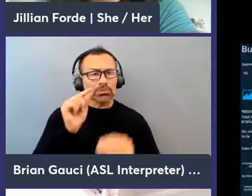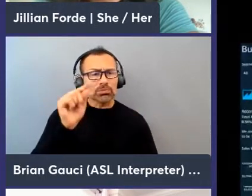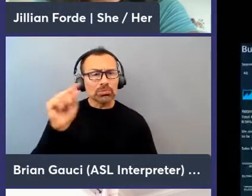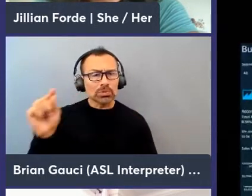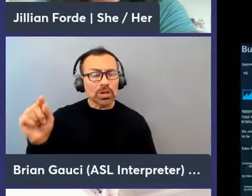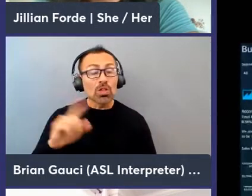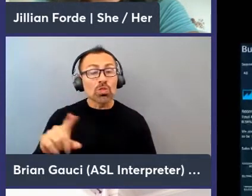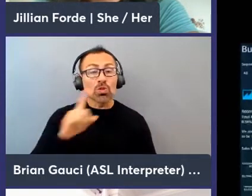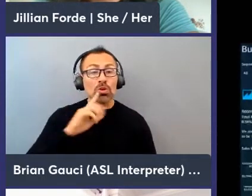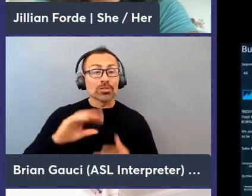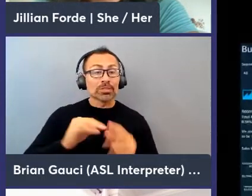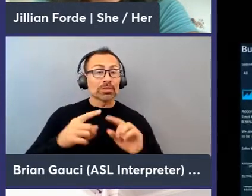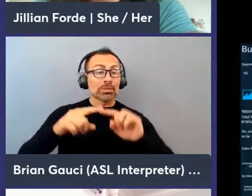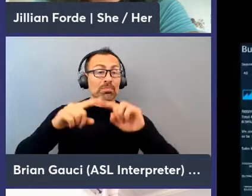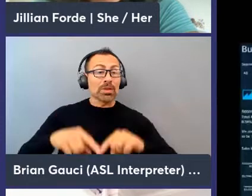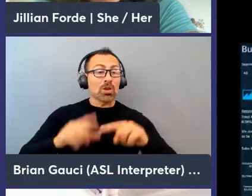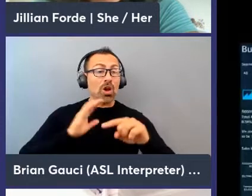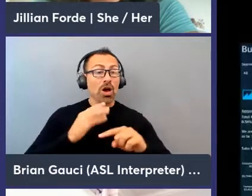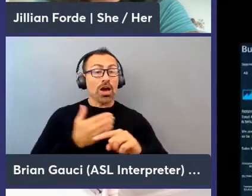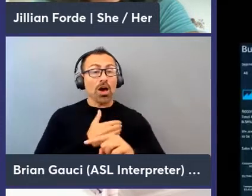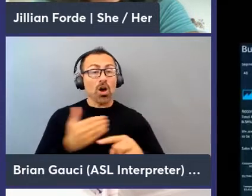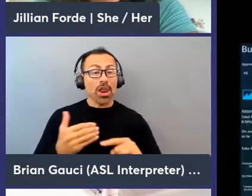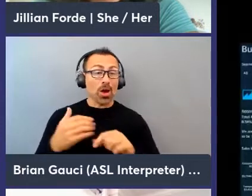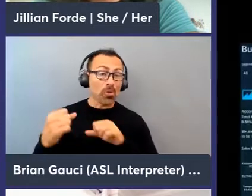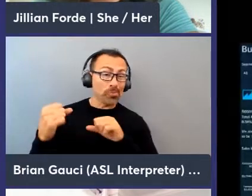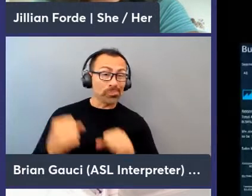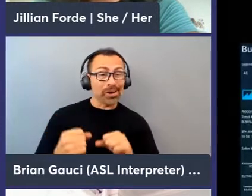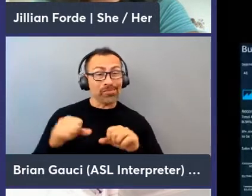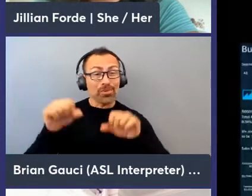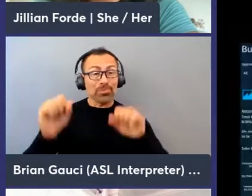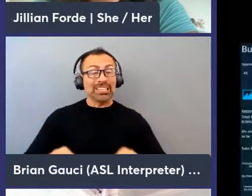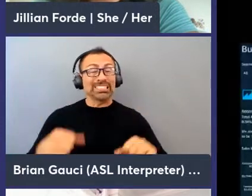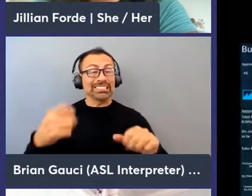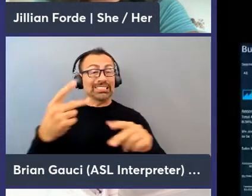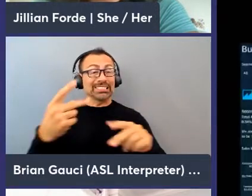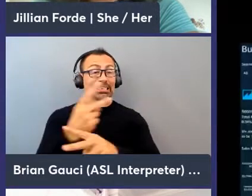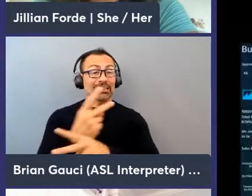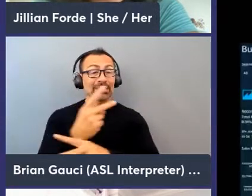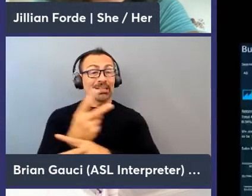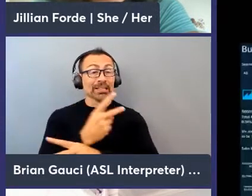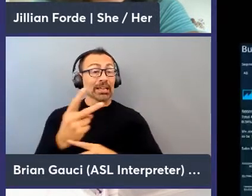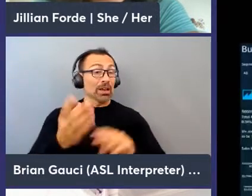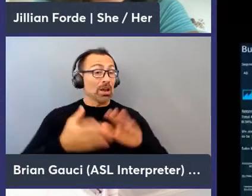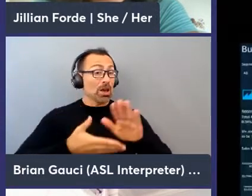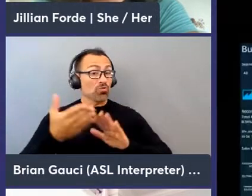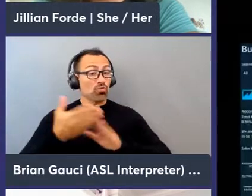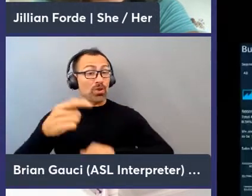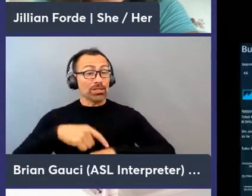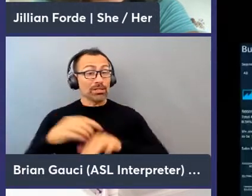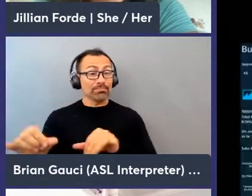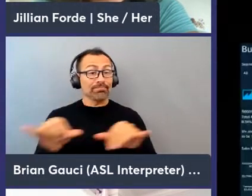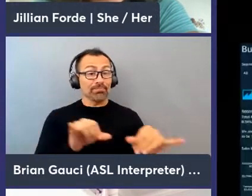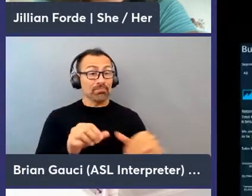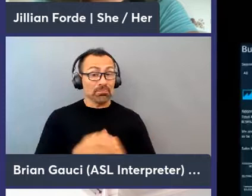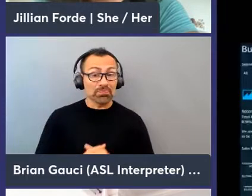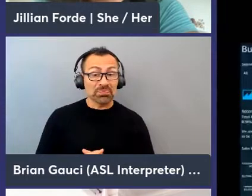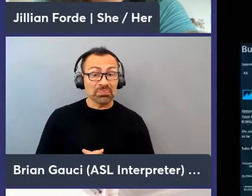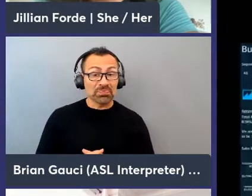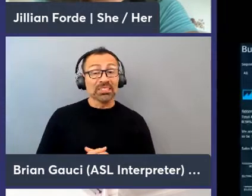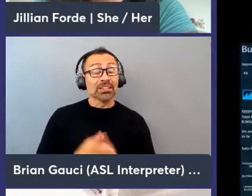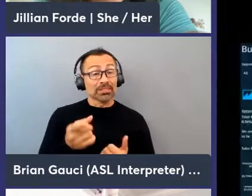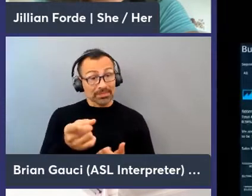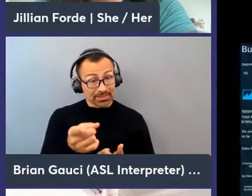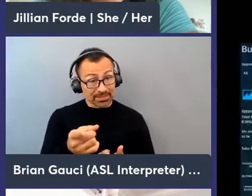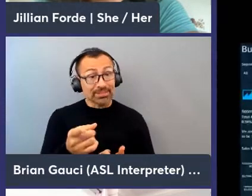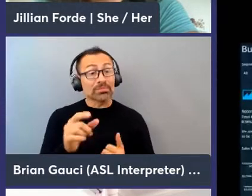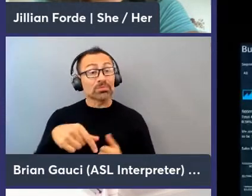on our powerful capability to do the calculation at runtime. So this is what QuickSight can do for you, and